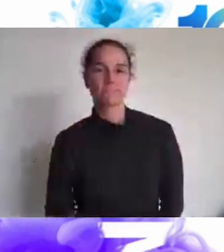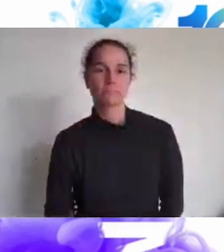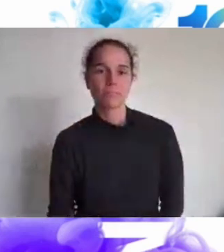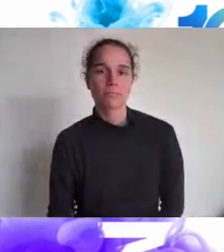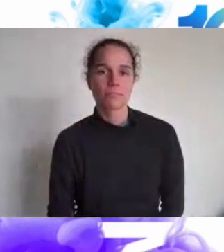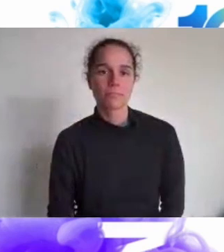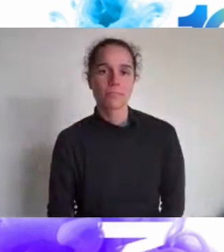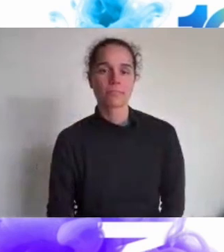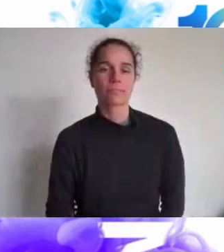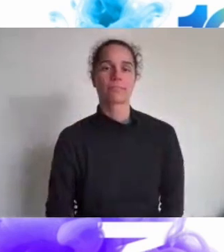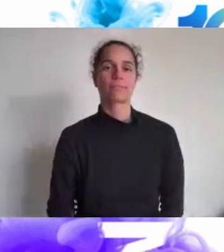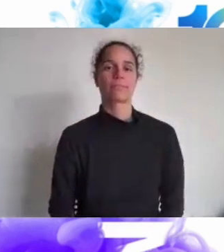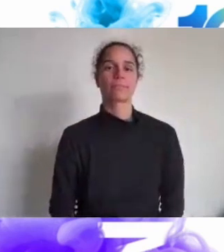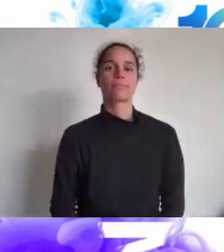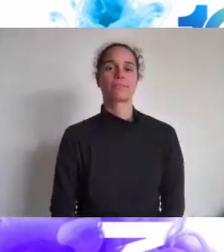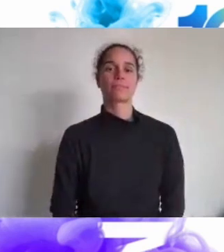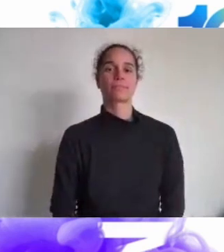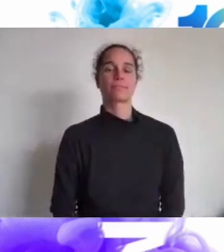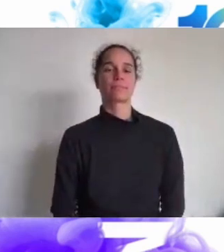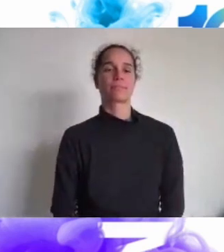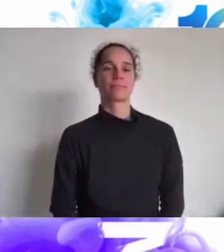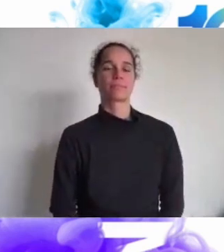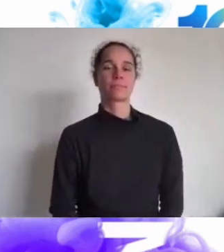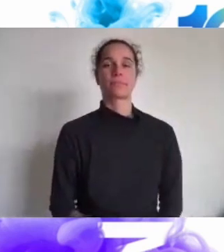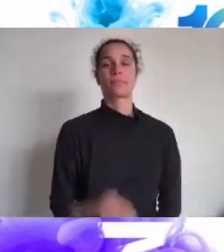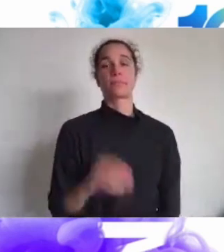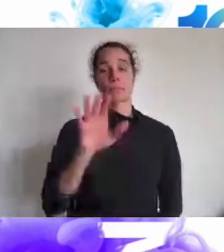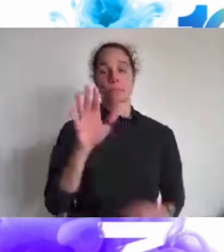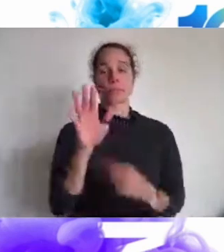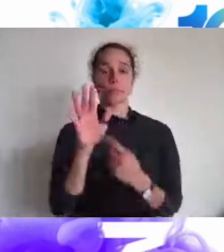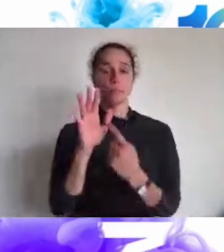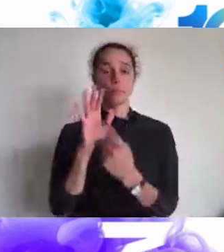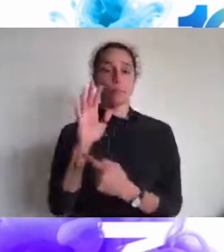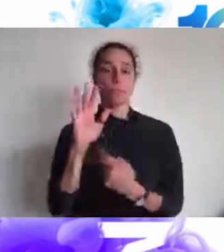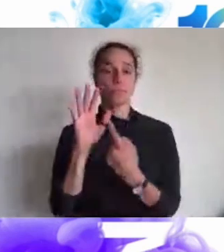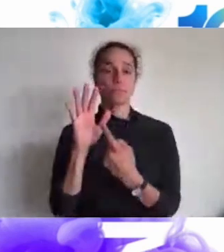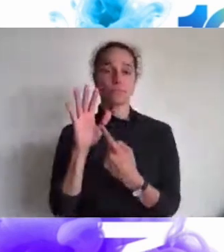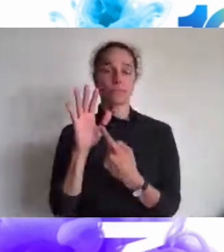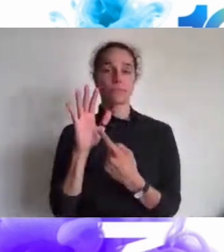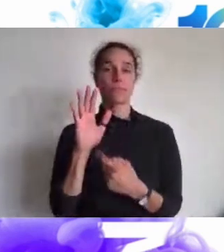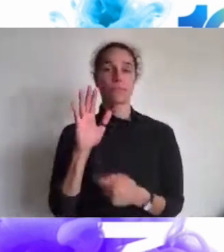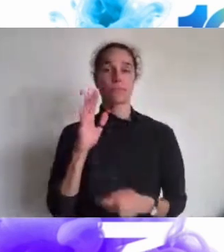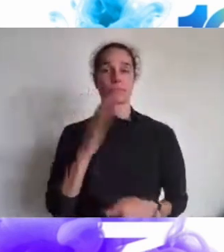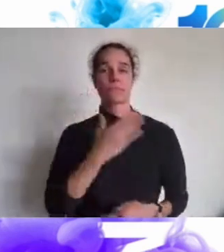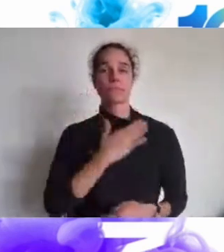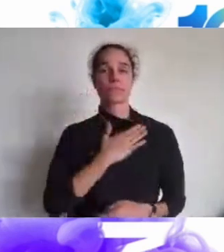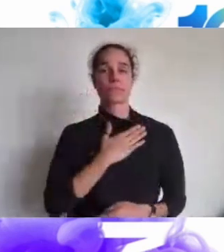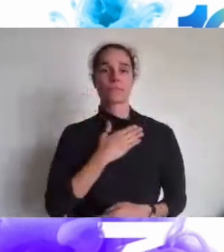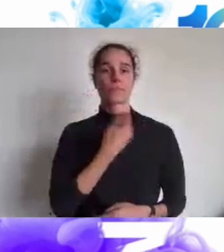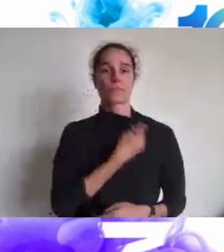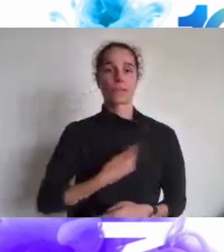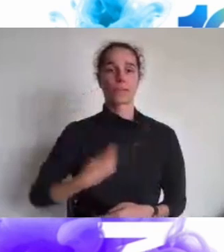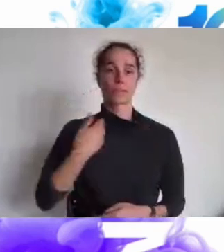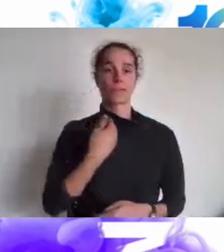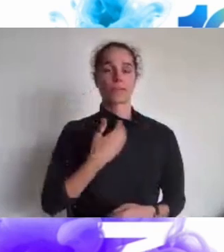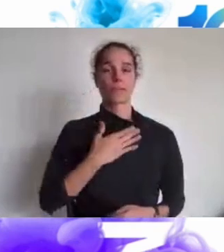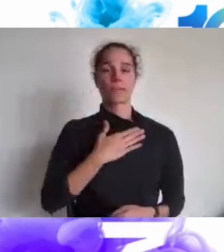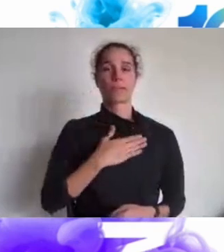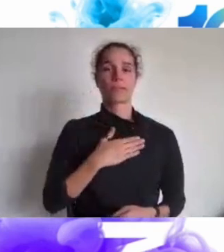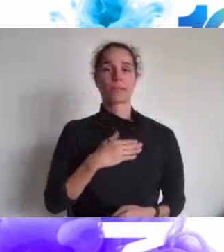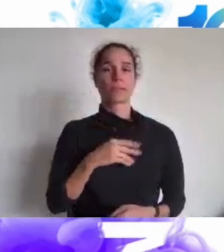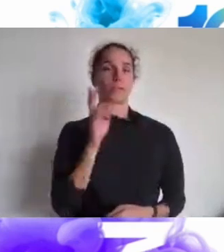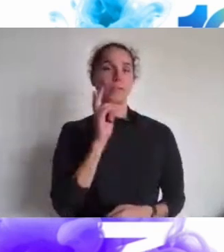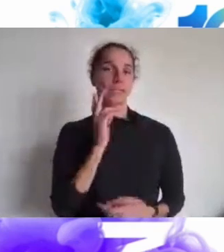Please. So your palm on your chest and rub. Please.